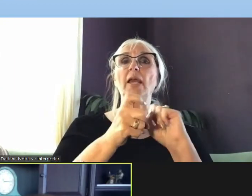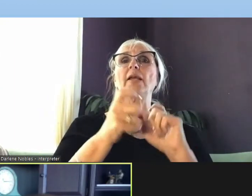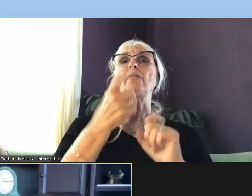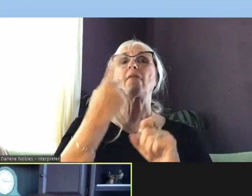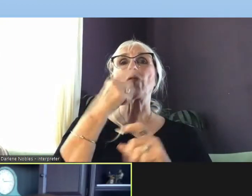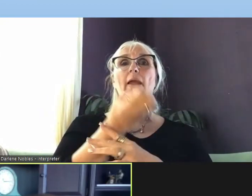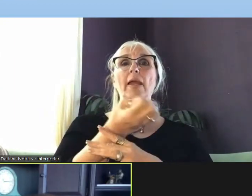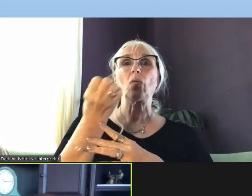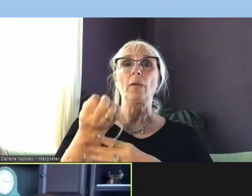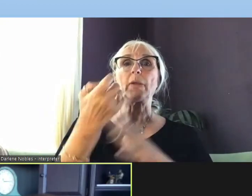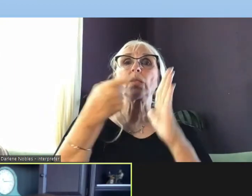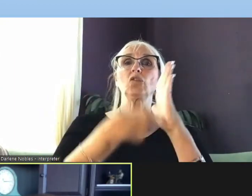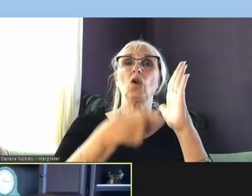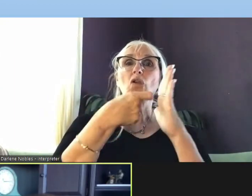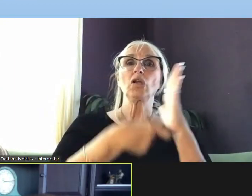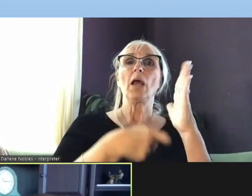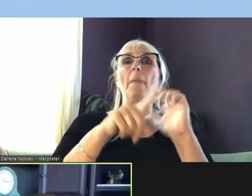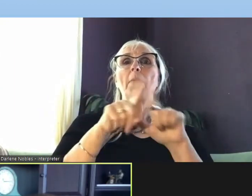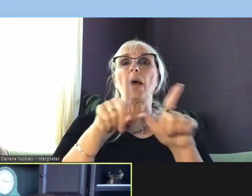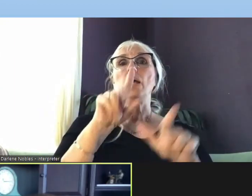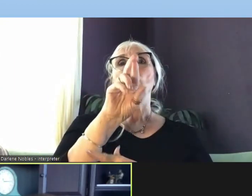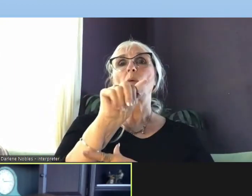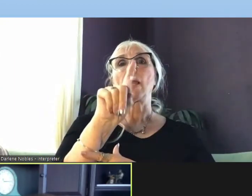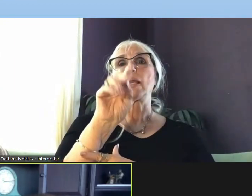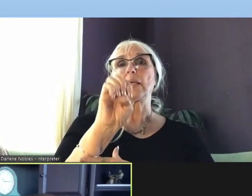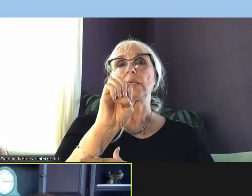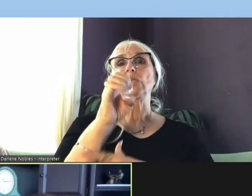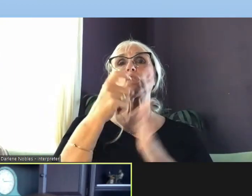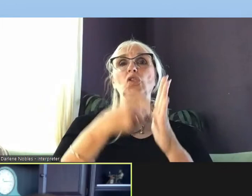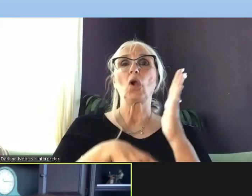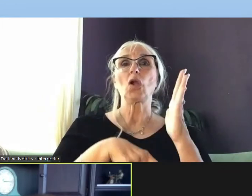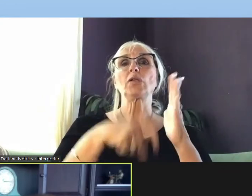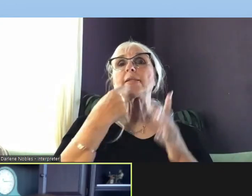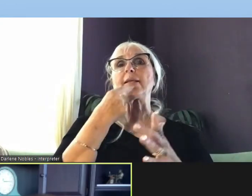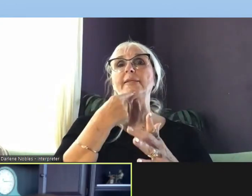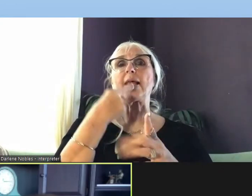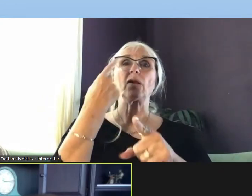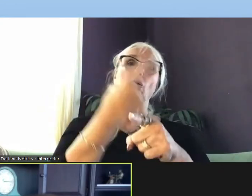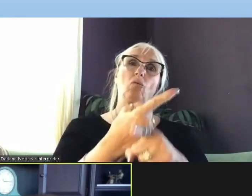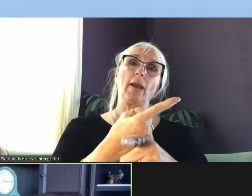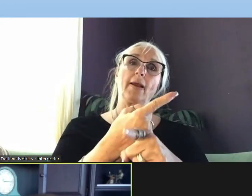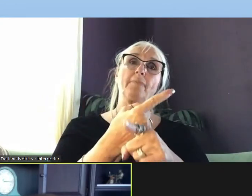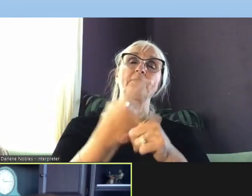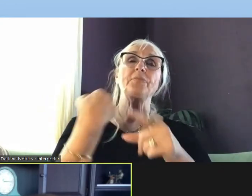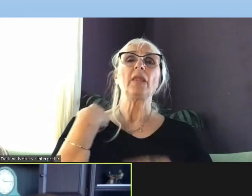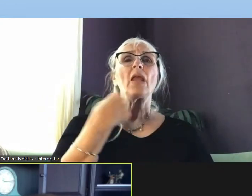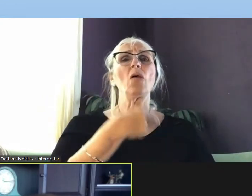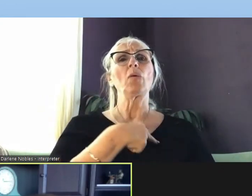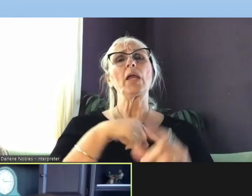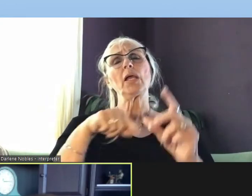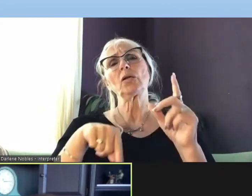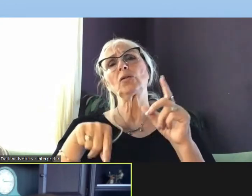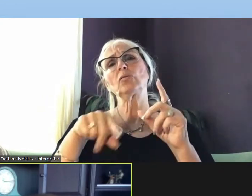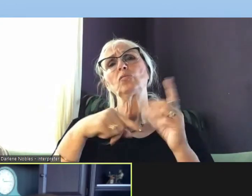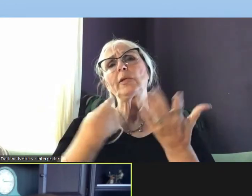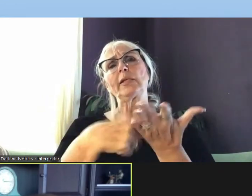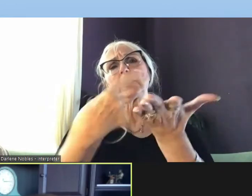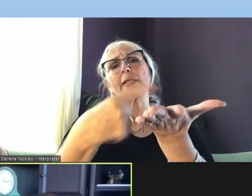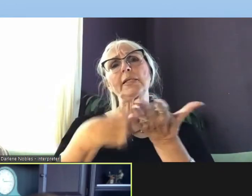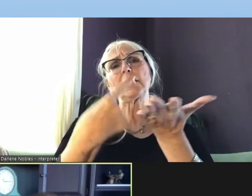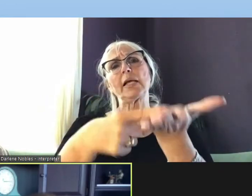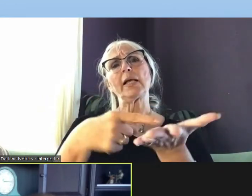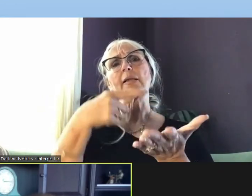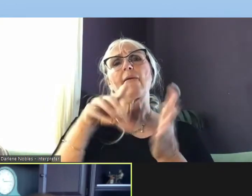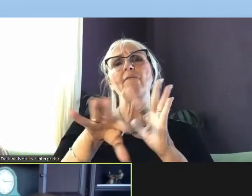equipment-related charges, but the rate charges, they said, were correct. So we went through this with them and discovered that they